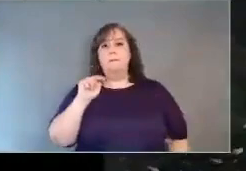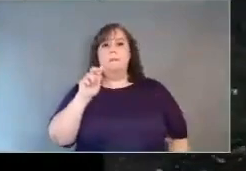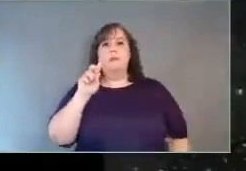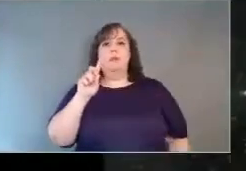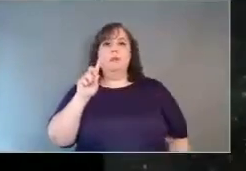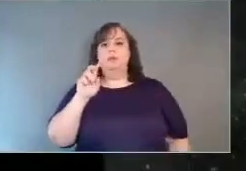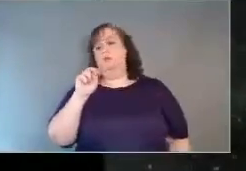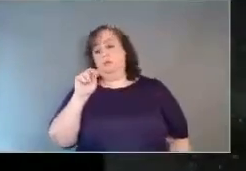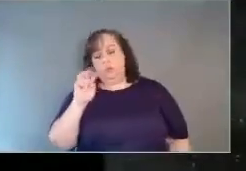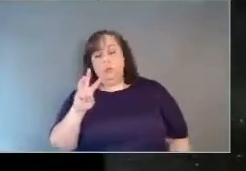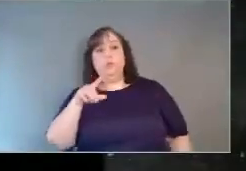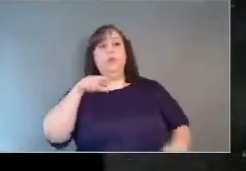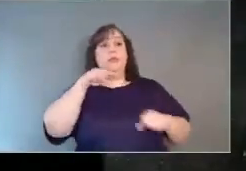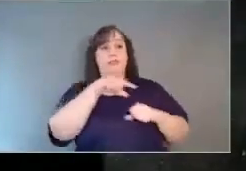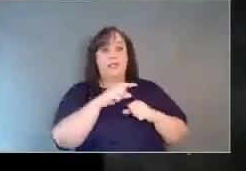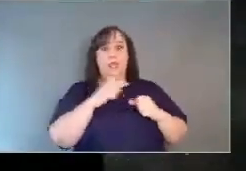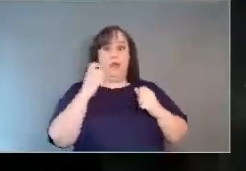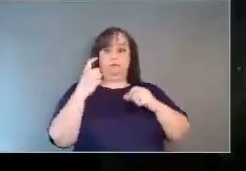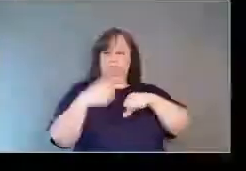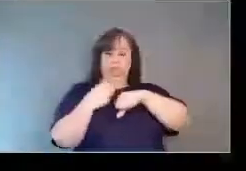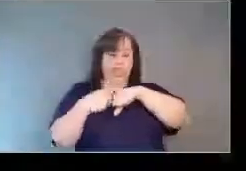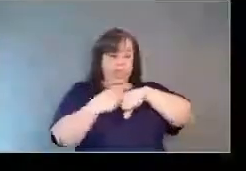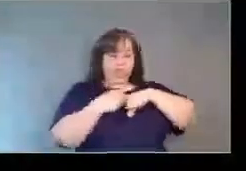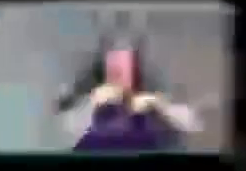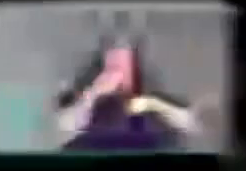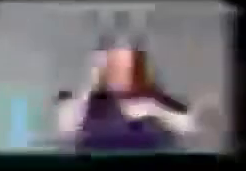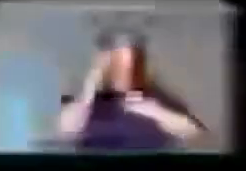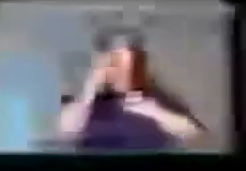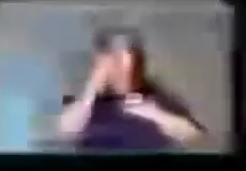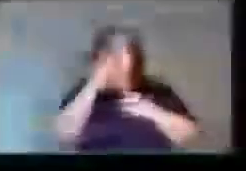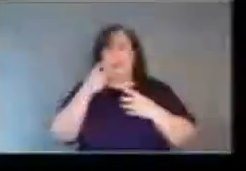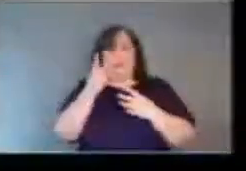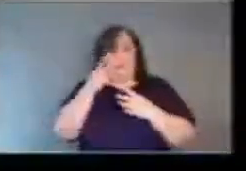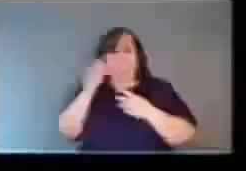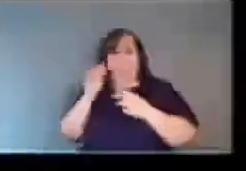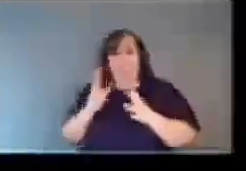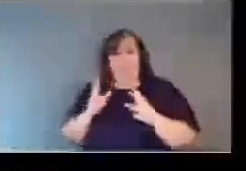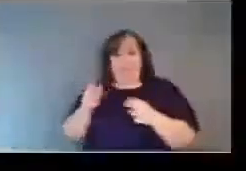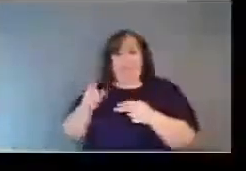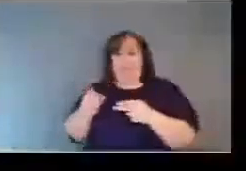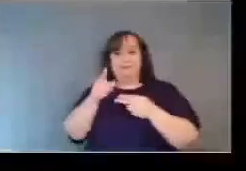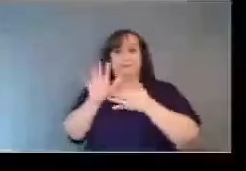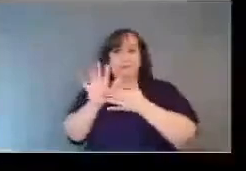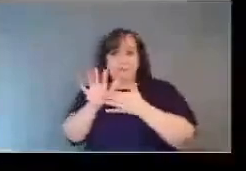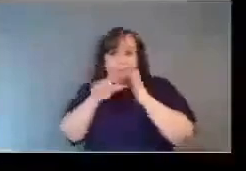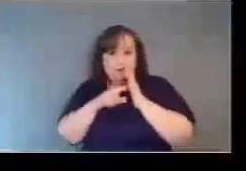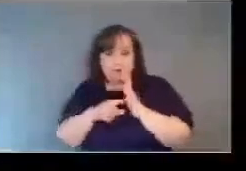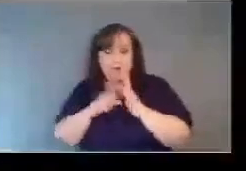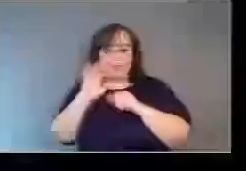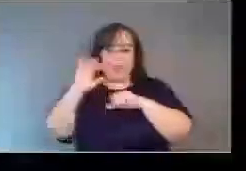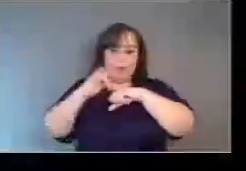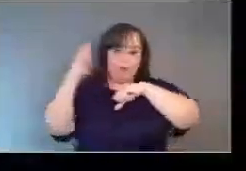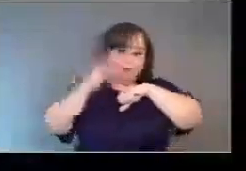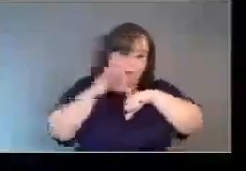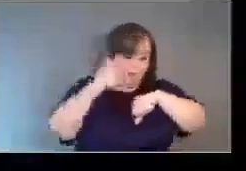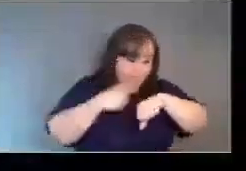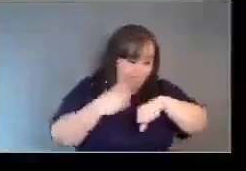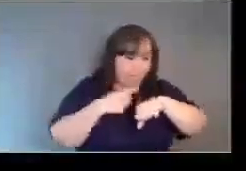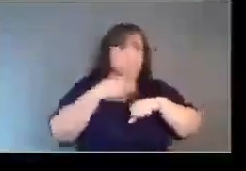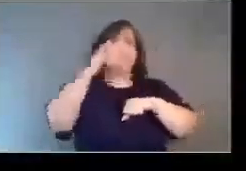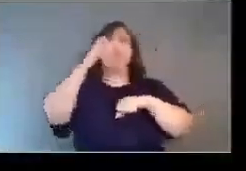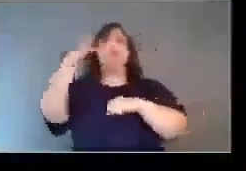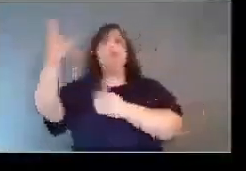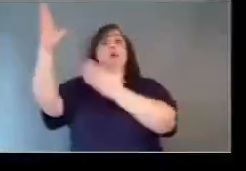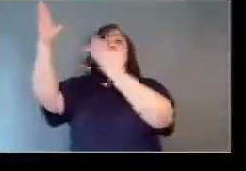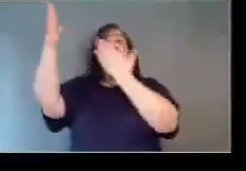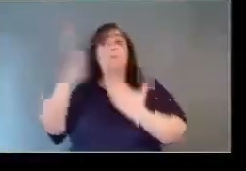gathering that sample was in this clip. The sample of Bennu is going to be delivered back to Earth in September of 2023, so